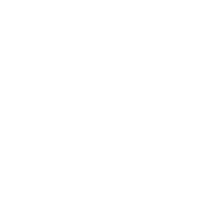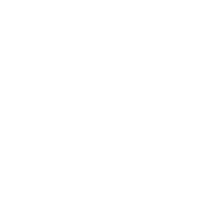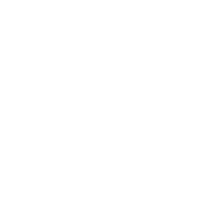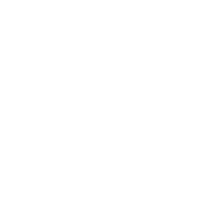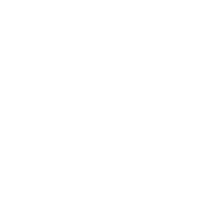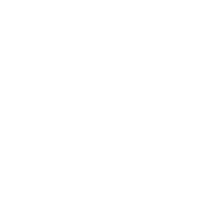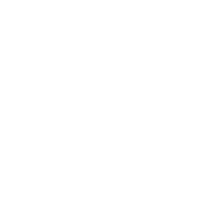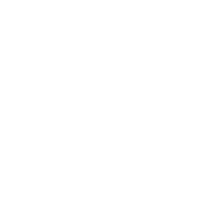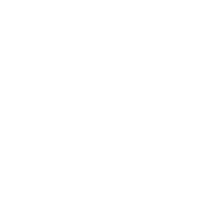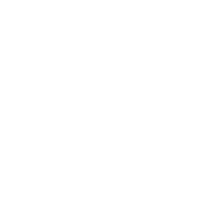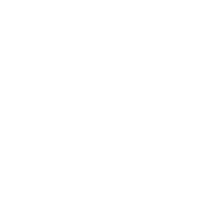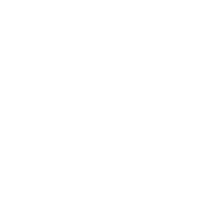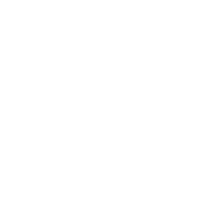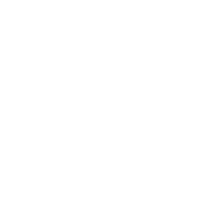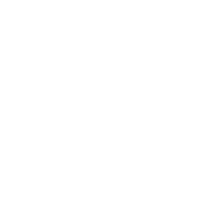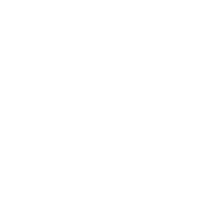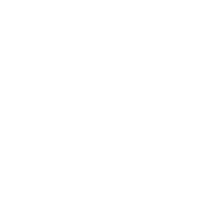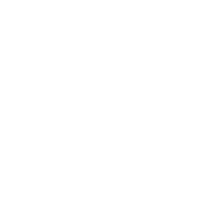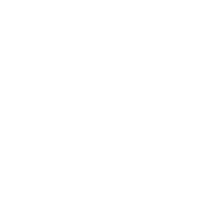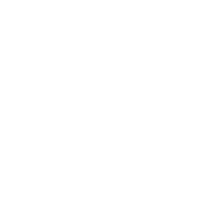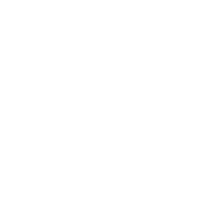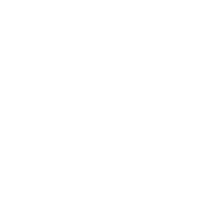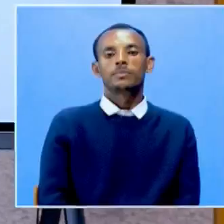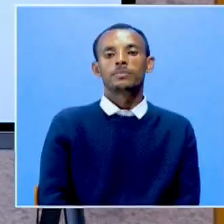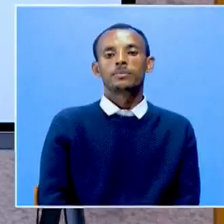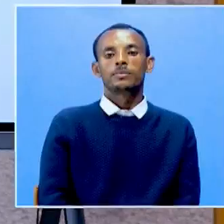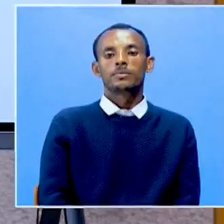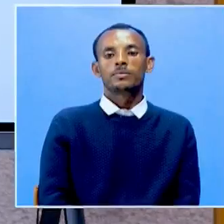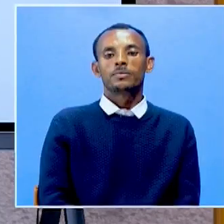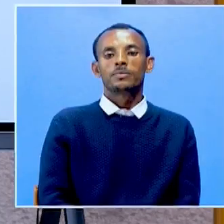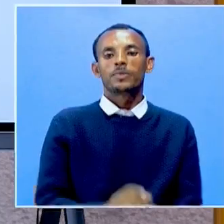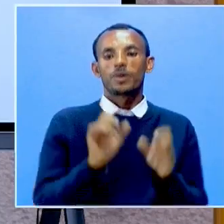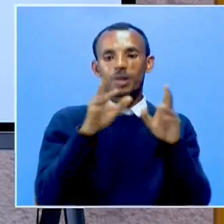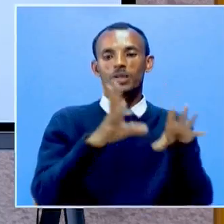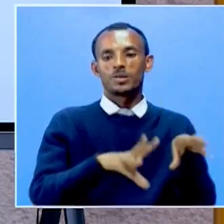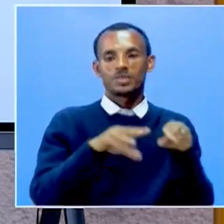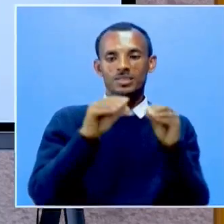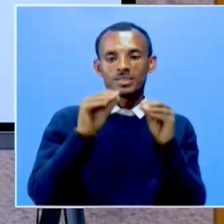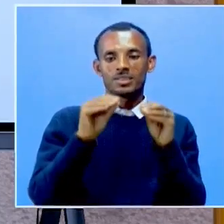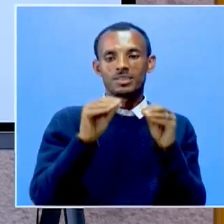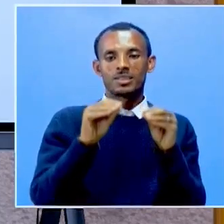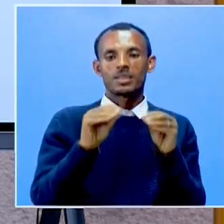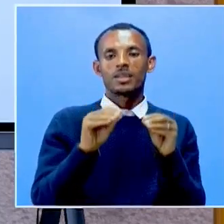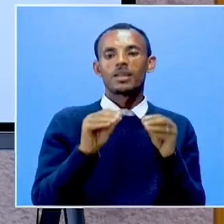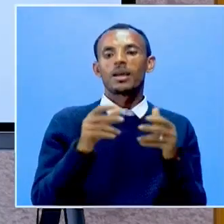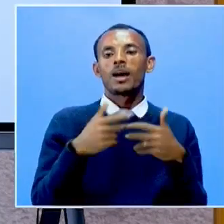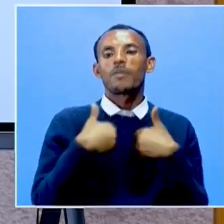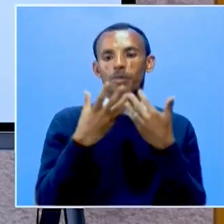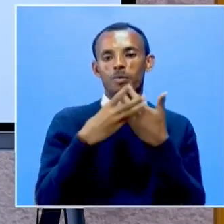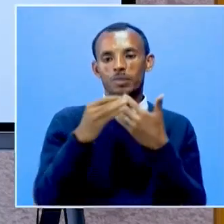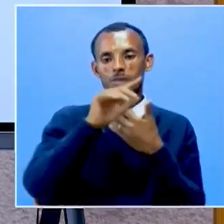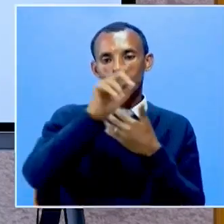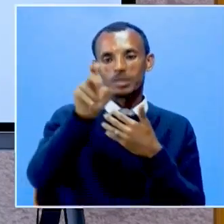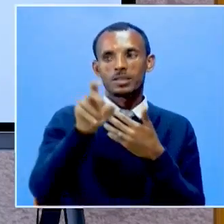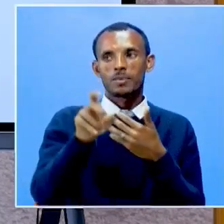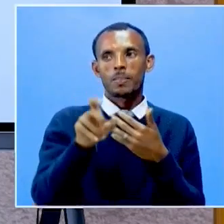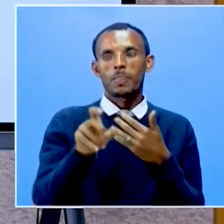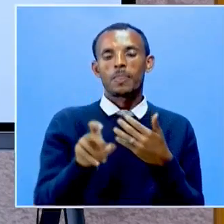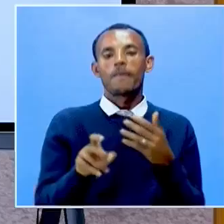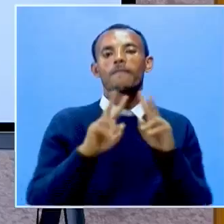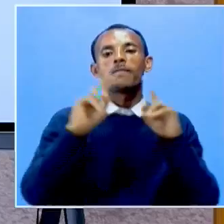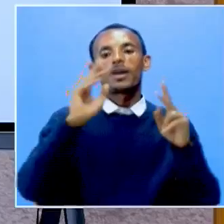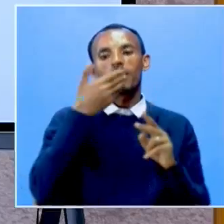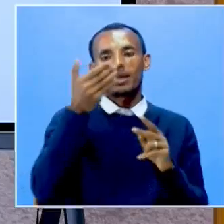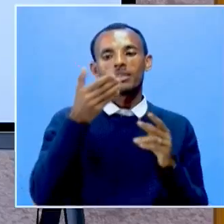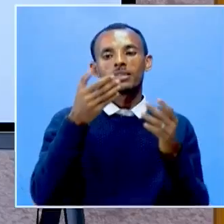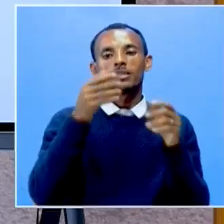Okay, students, Have you copied the questions? Very